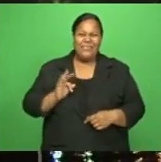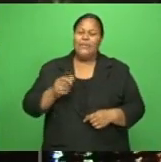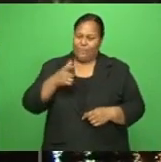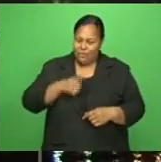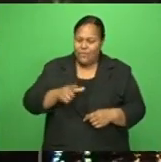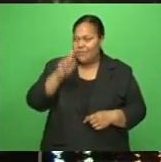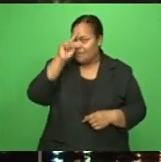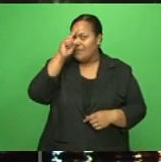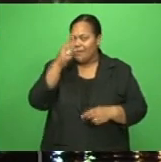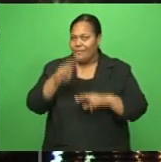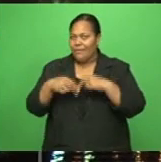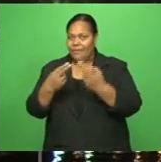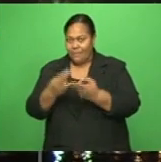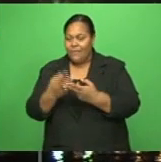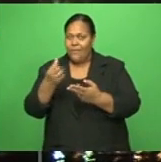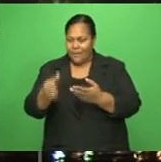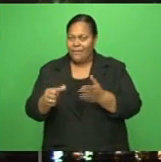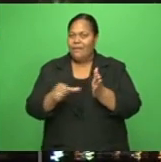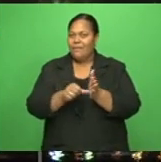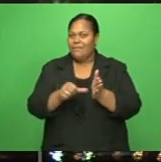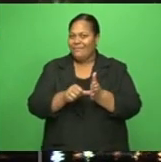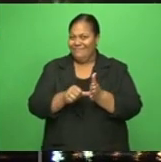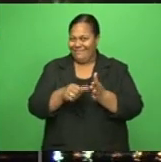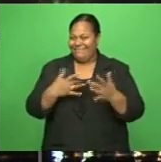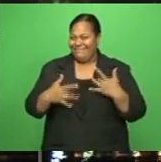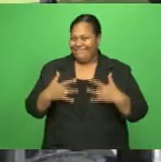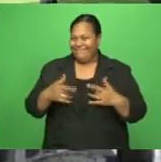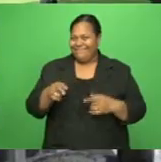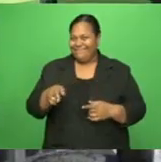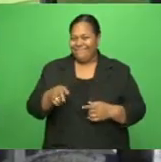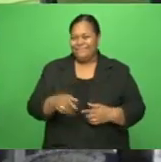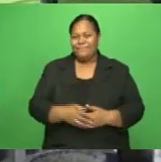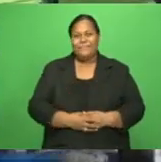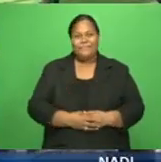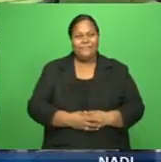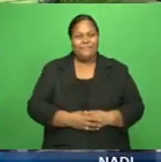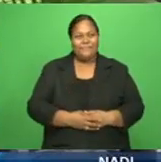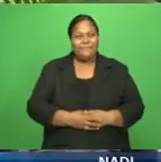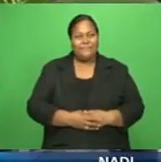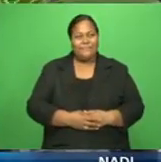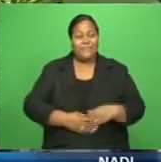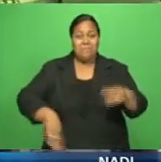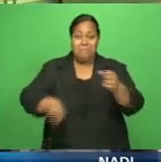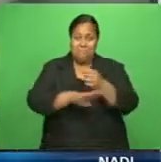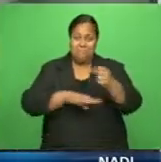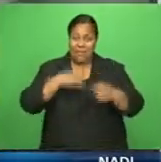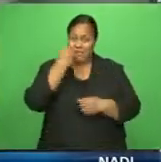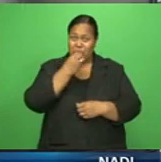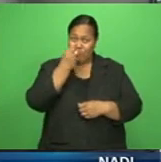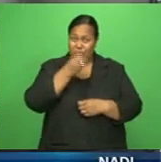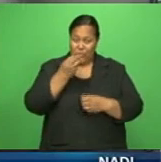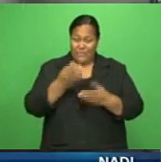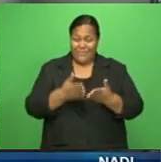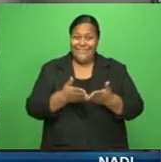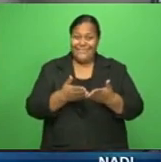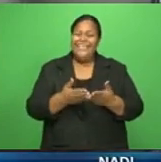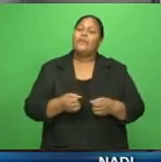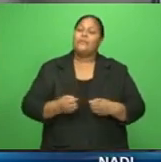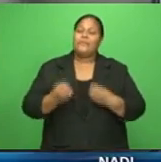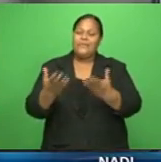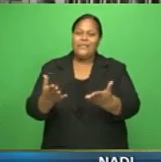may be facing. Felipe Naikaso has more. Basic food items have been provided to staff since